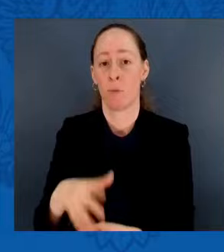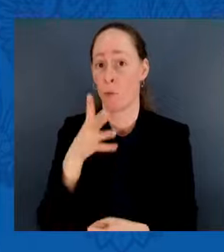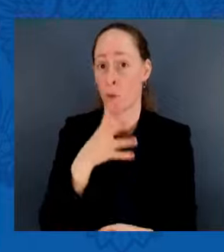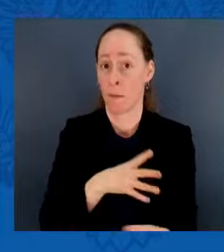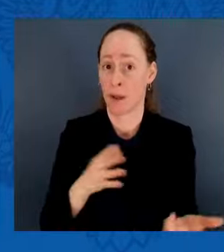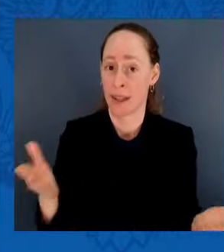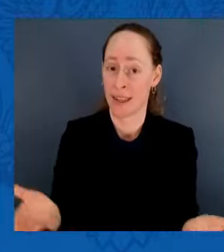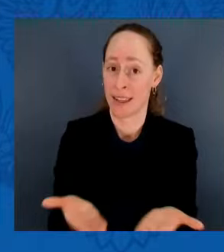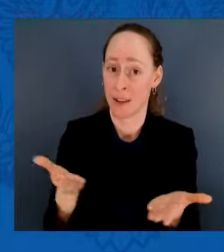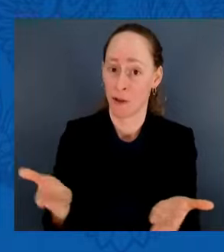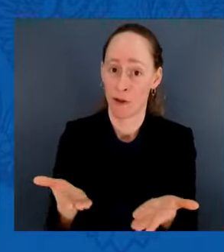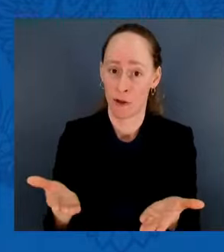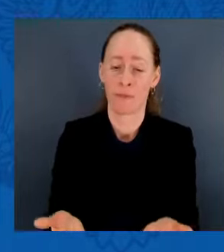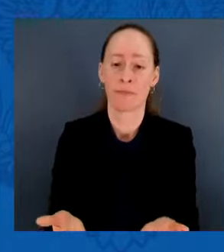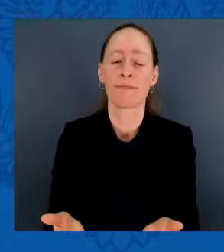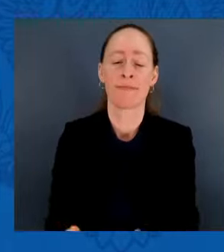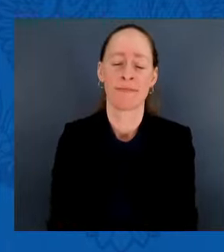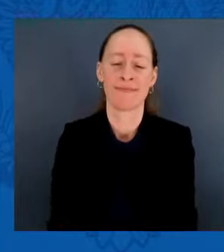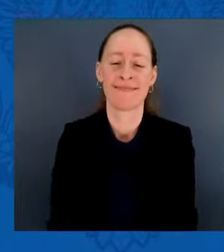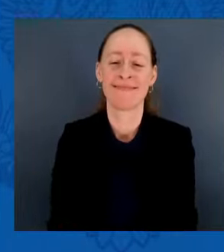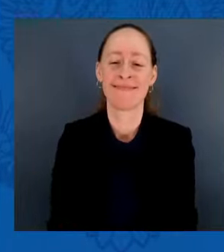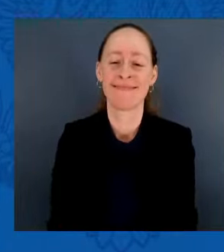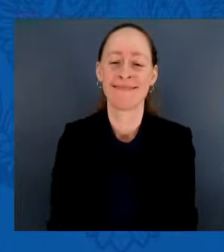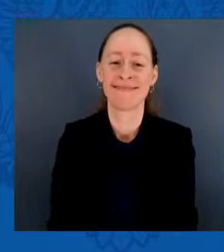There are other kinds of violence I want to stop.